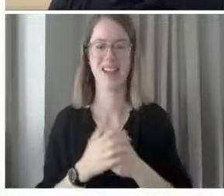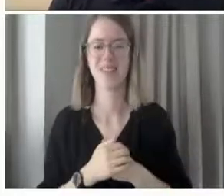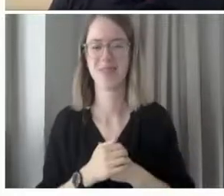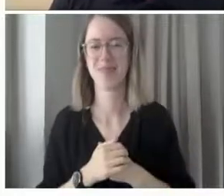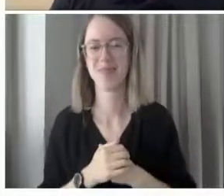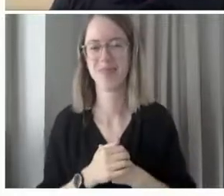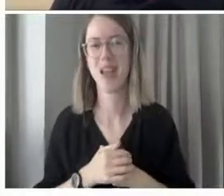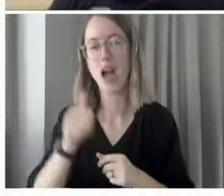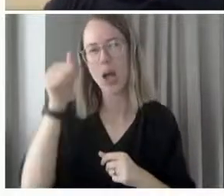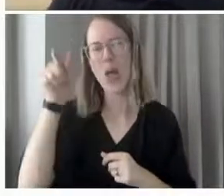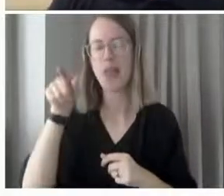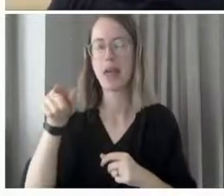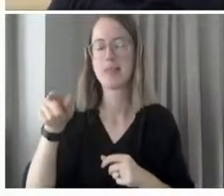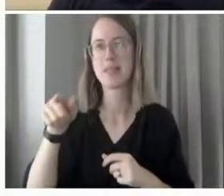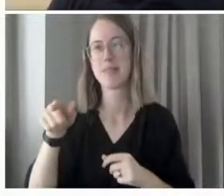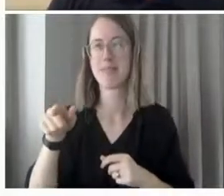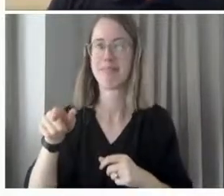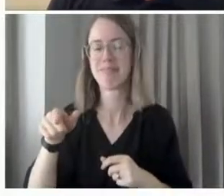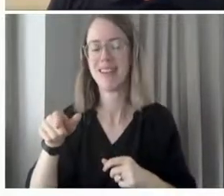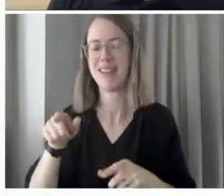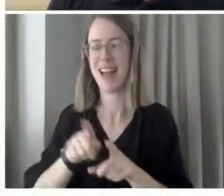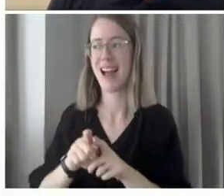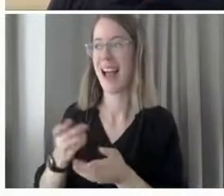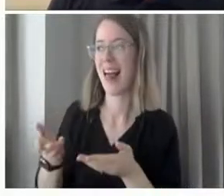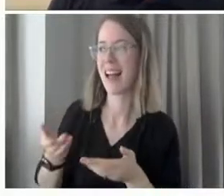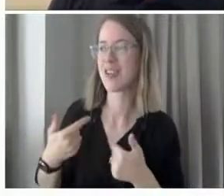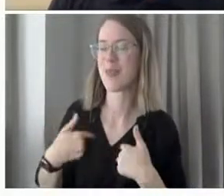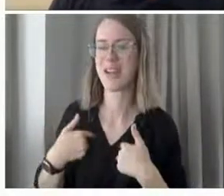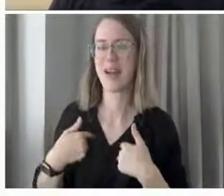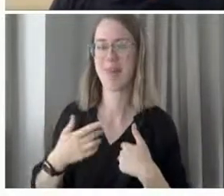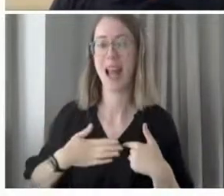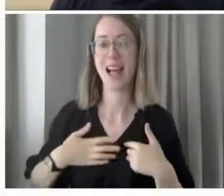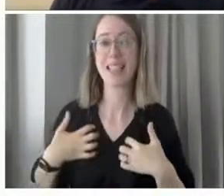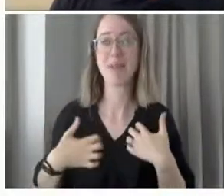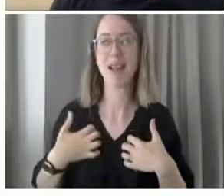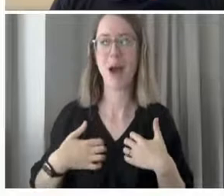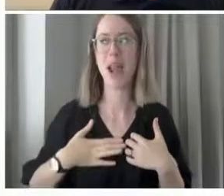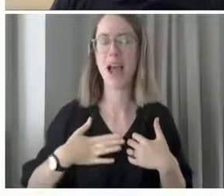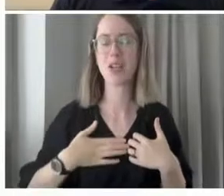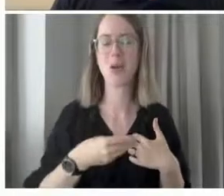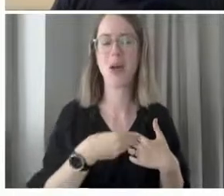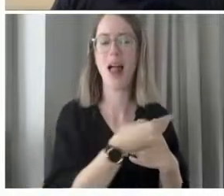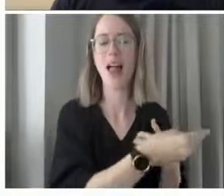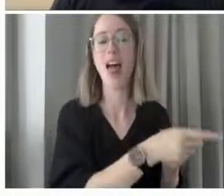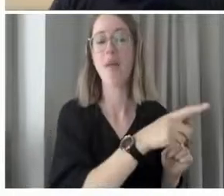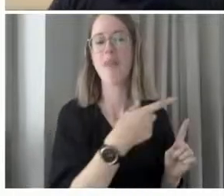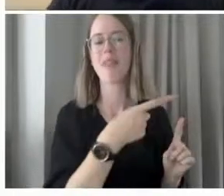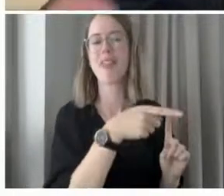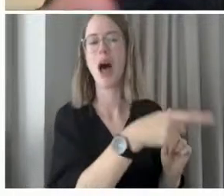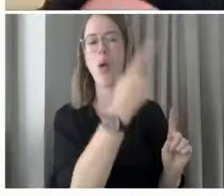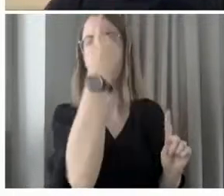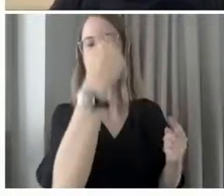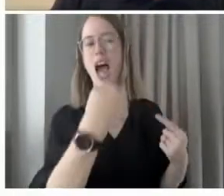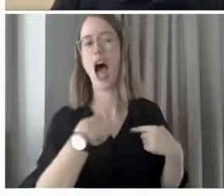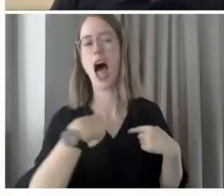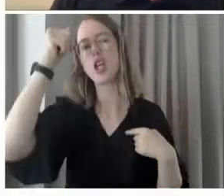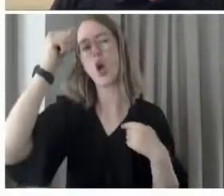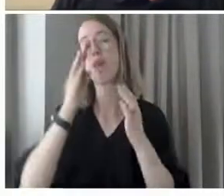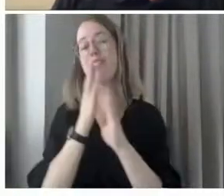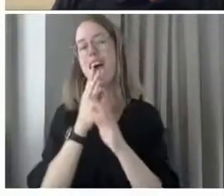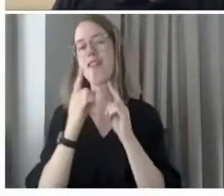I know that's a bit needy, because people in stimulation like other people to think that they're in the know. So we see, you could